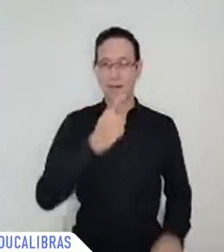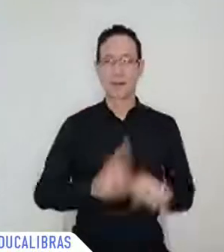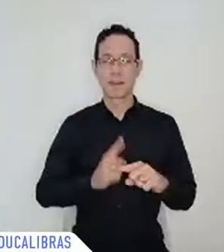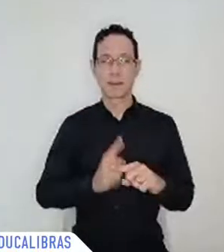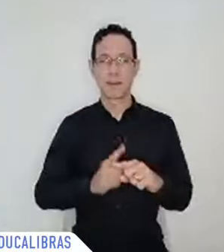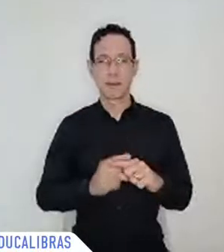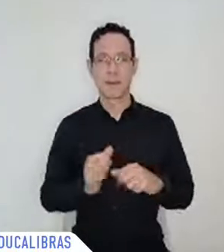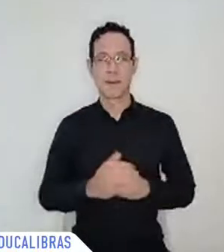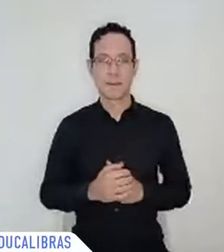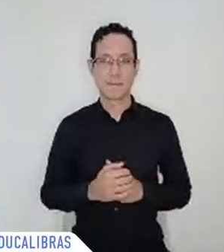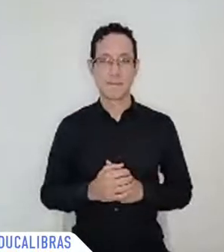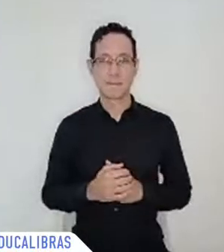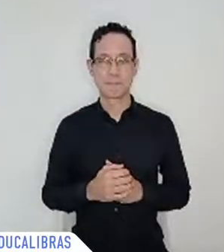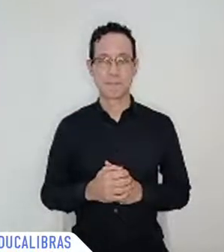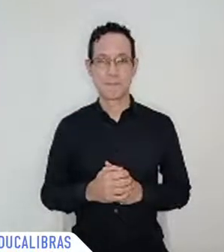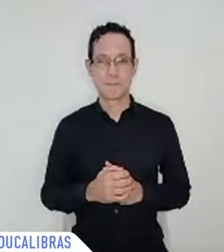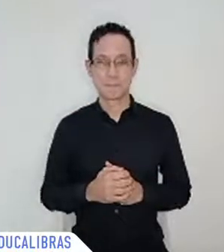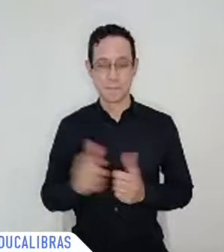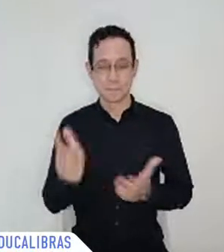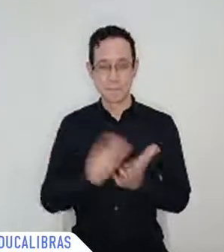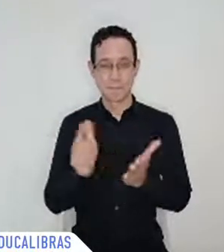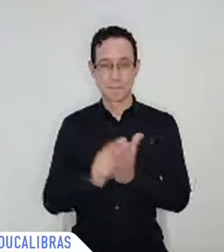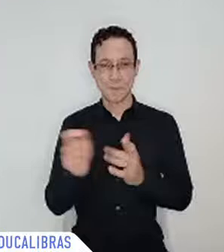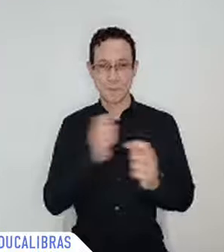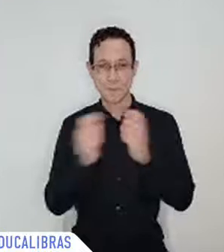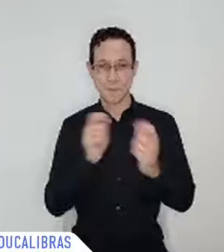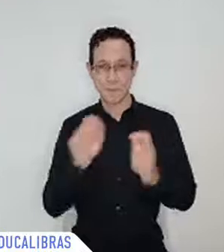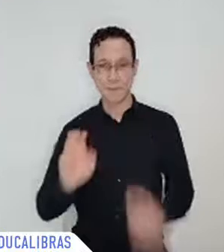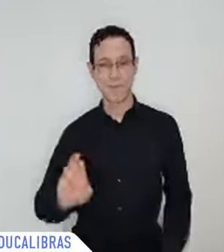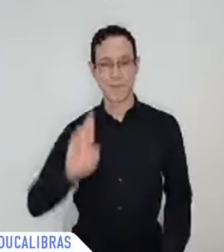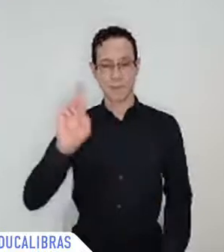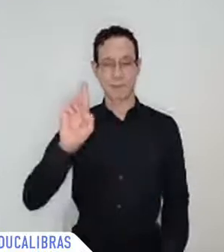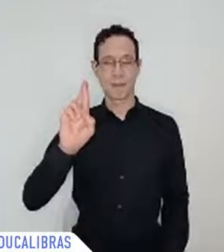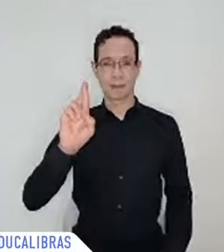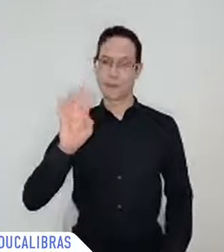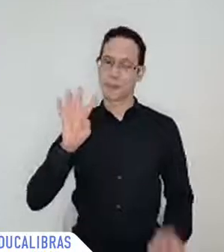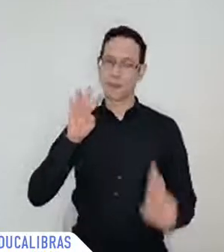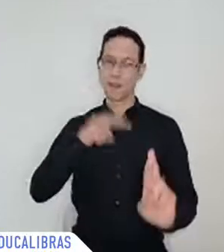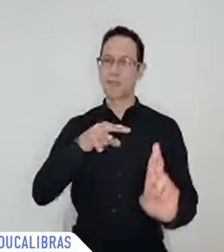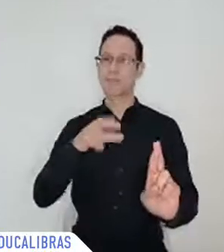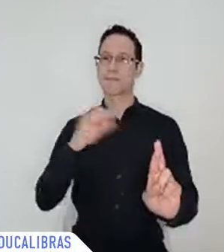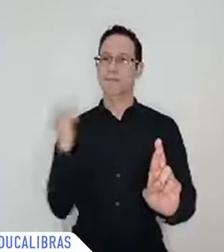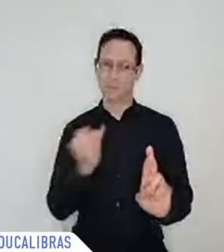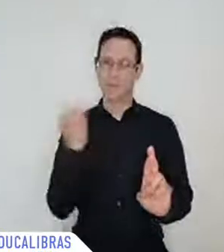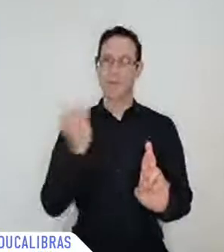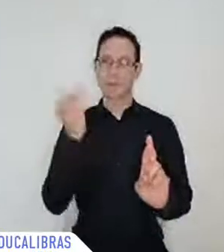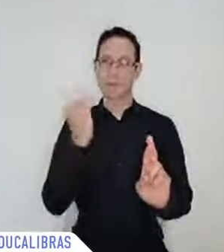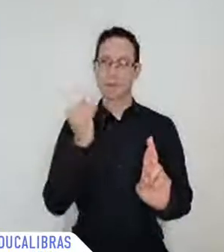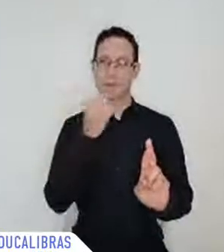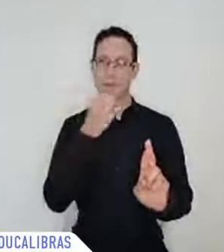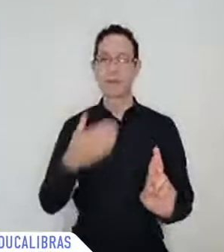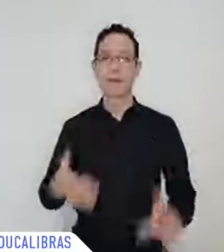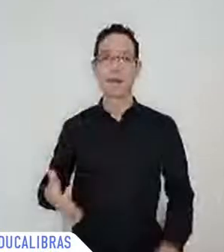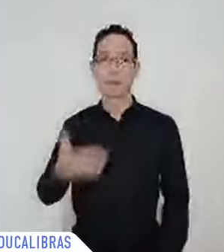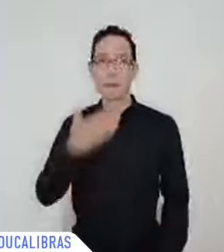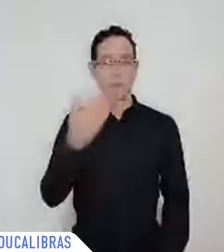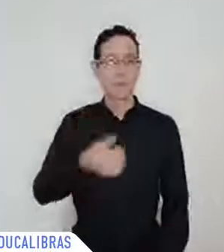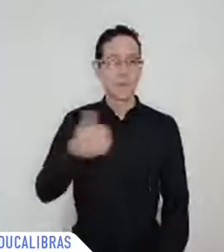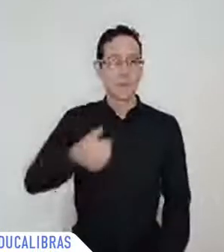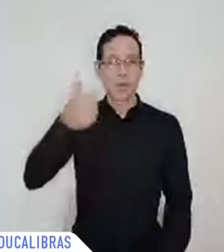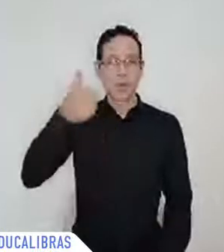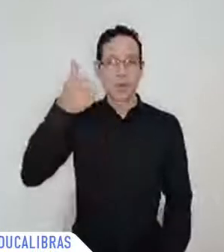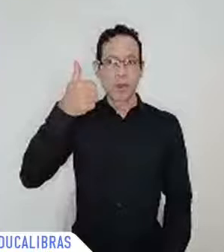The theme of the lack of or of disinformation, in fact, is very complex, but it's essential.